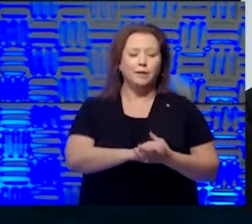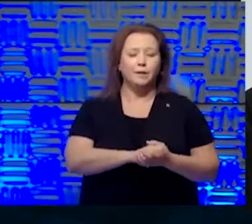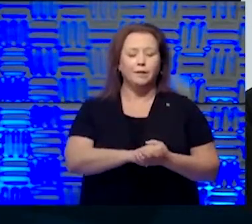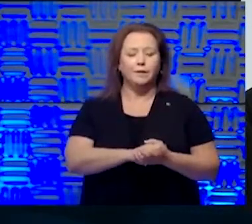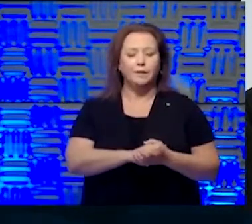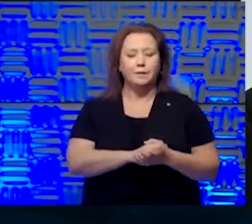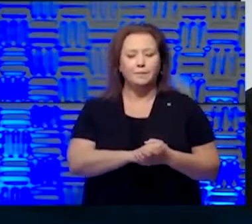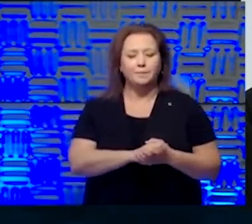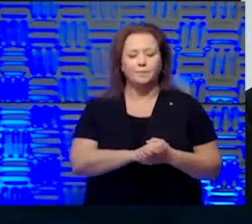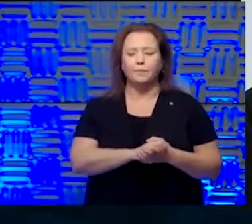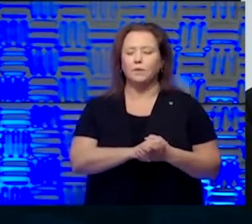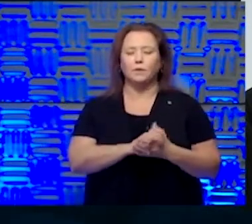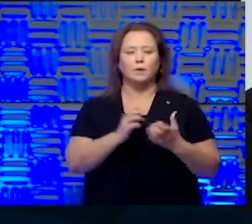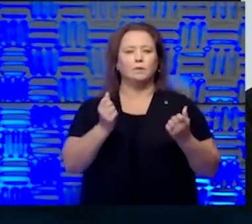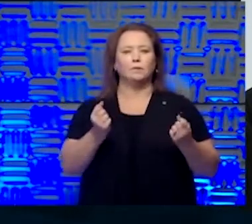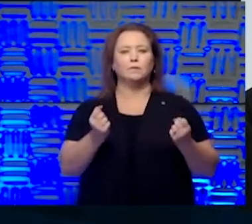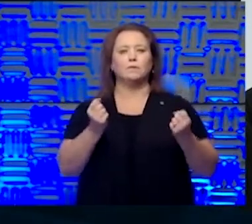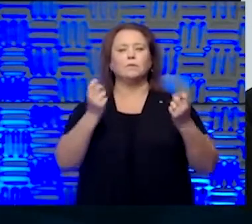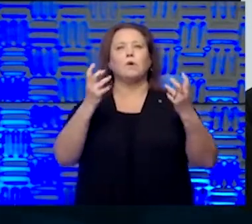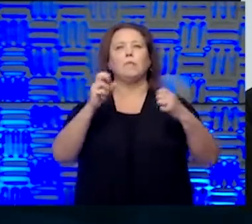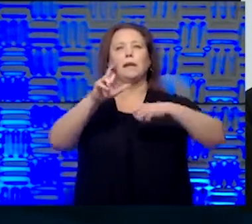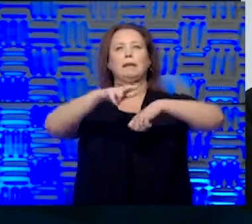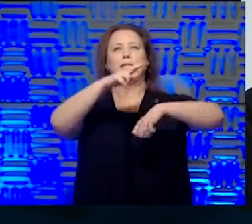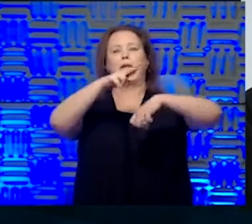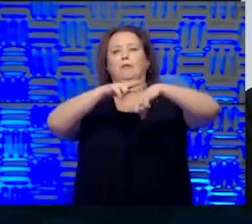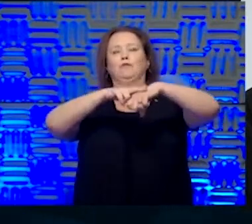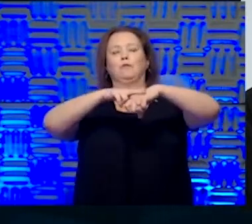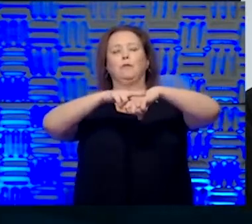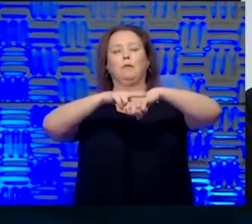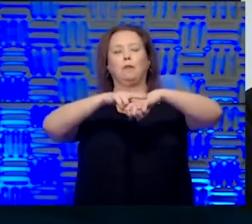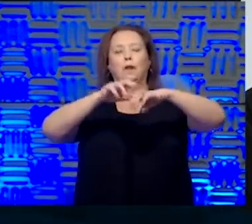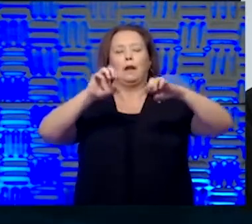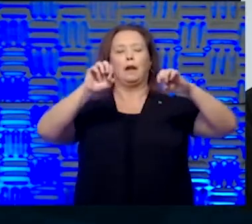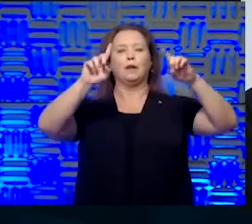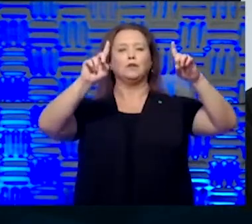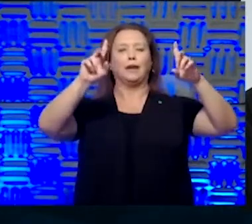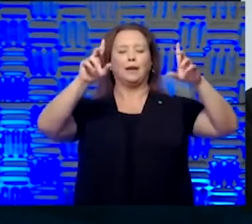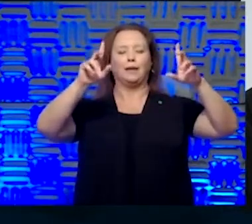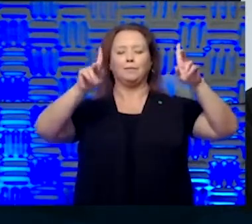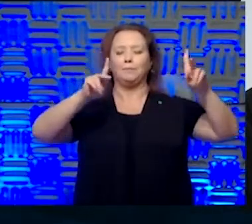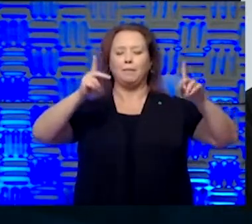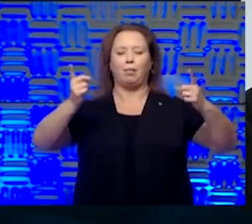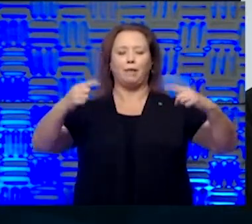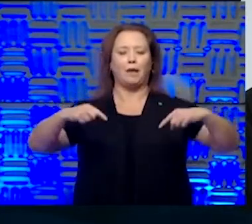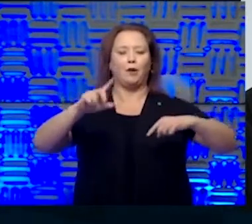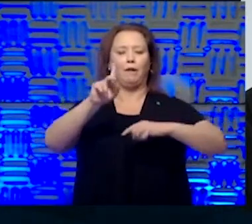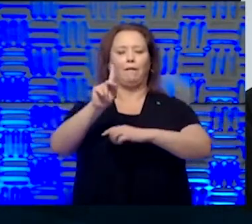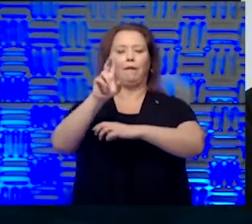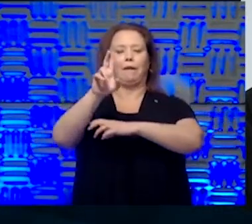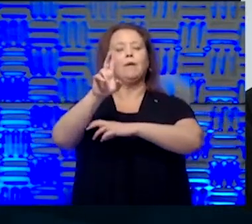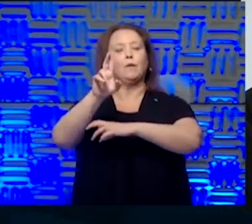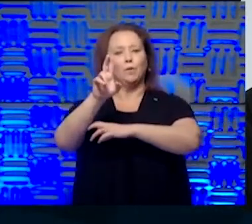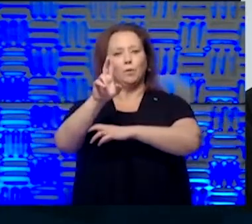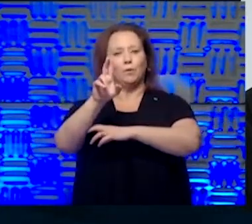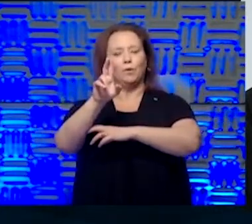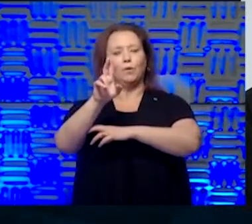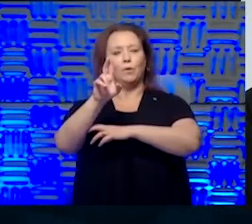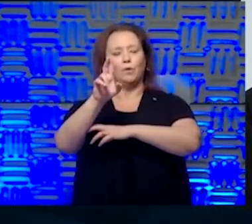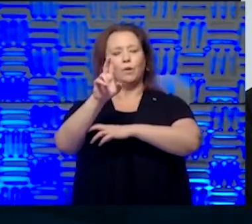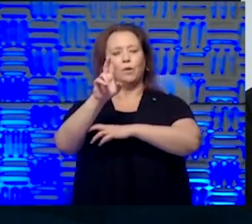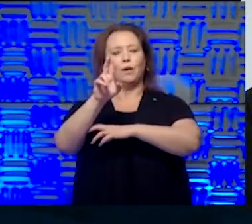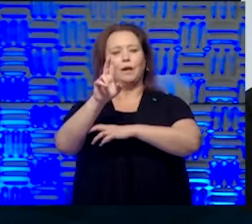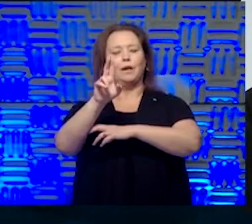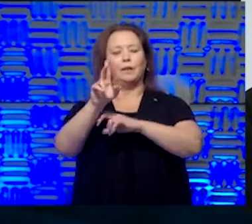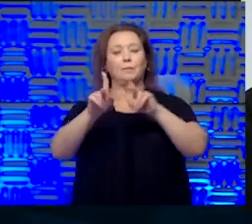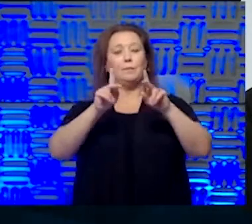so many scholars nationally, scholars on our campus, certainly the folks that are on the line